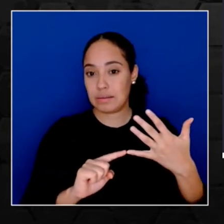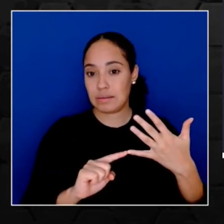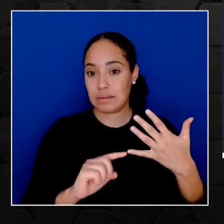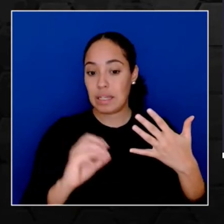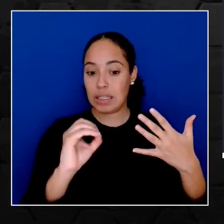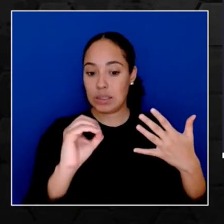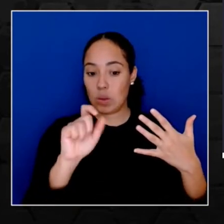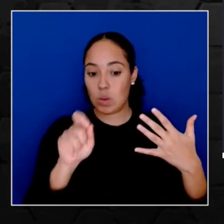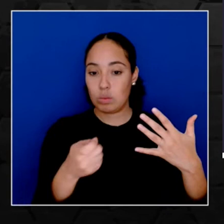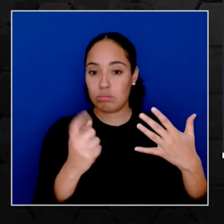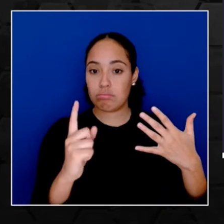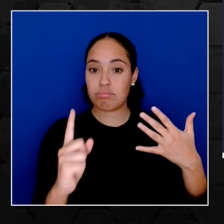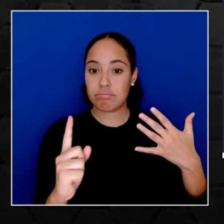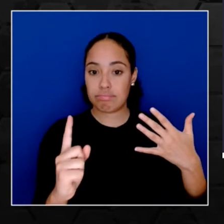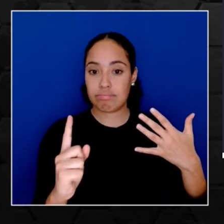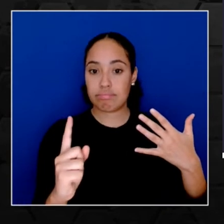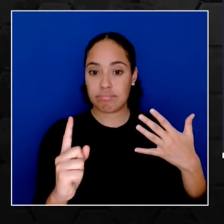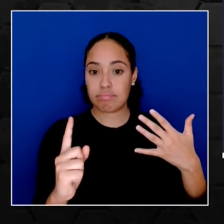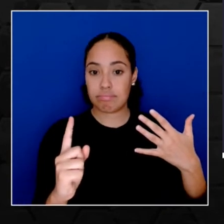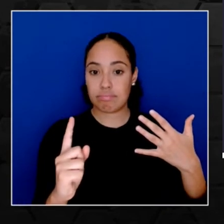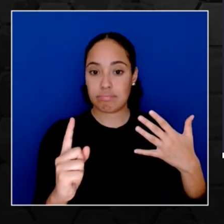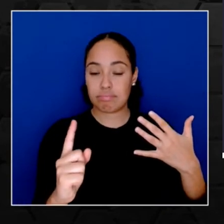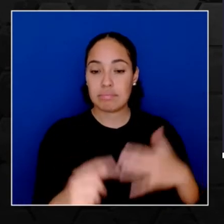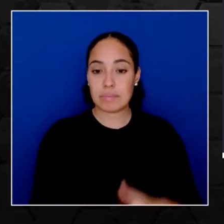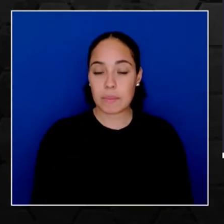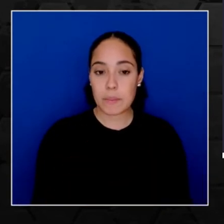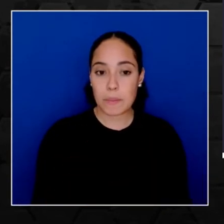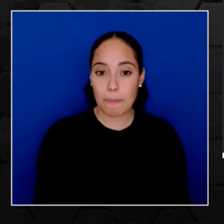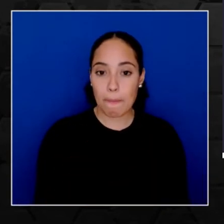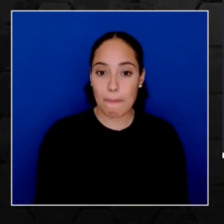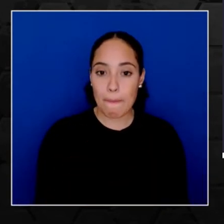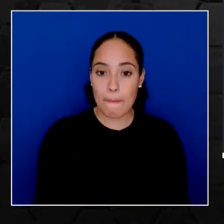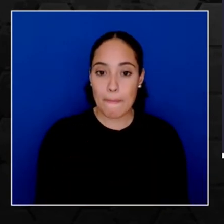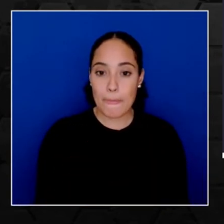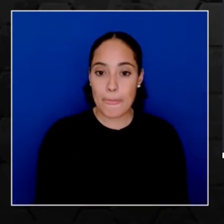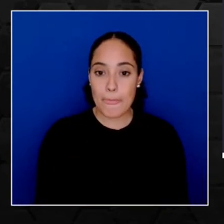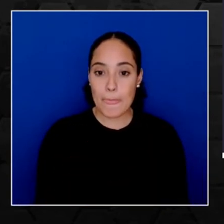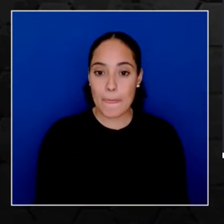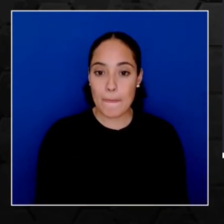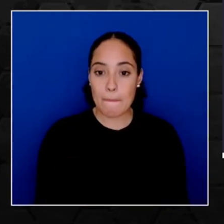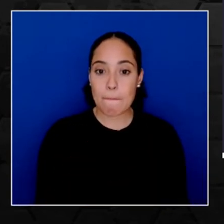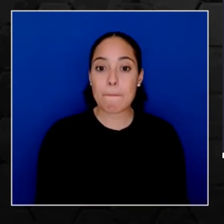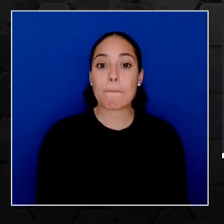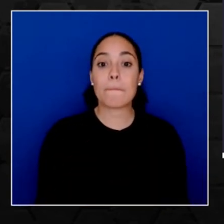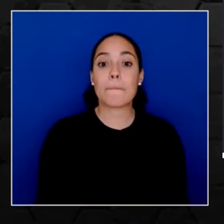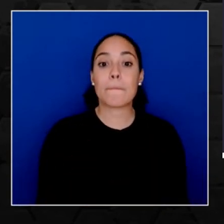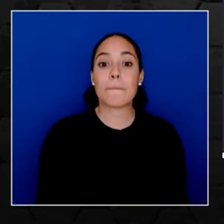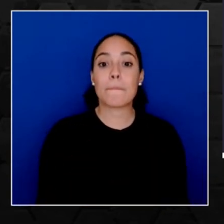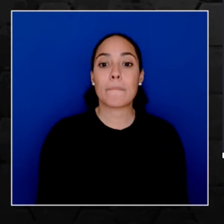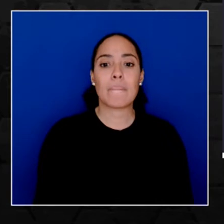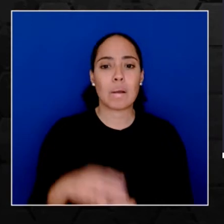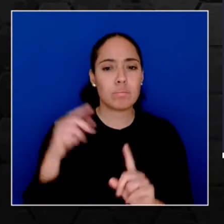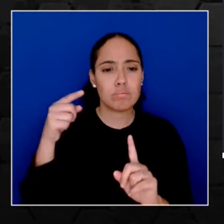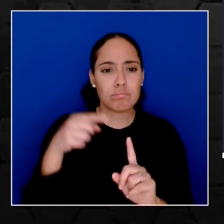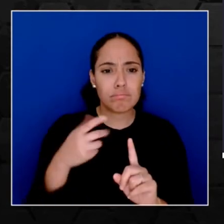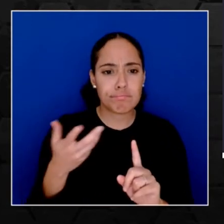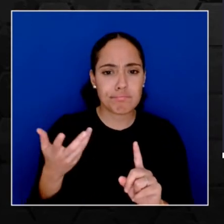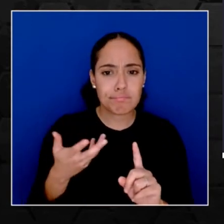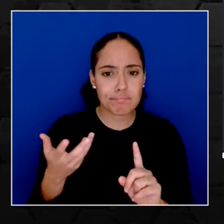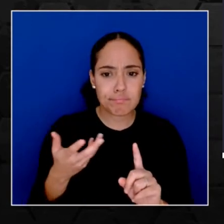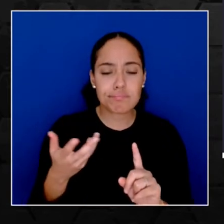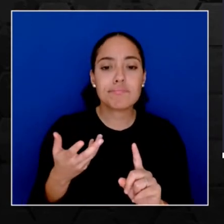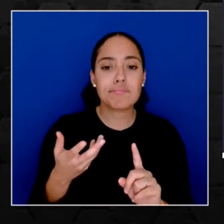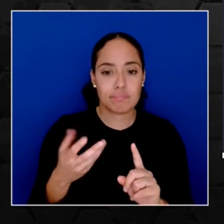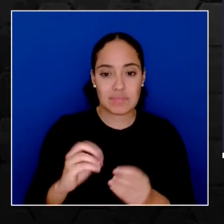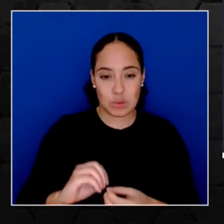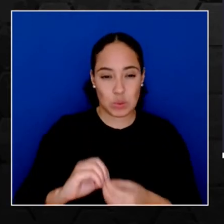that is 0, 1, that I created a parameter over here. And ys.dispose, the dispose function is to kill the all tensor that I created for this particular